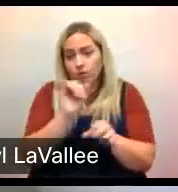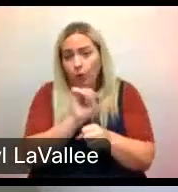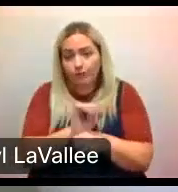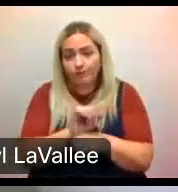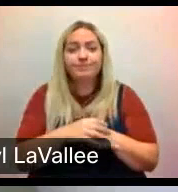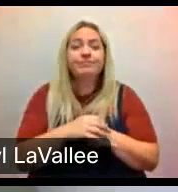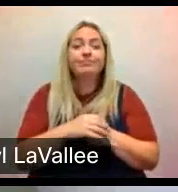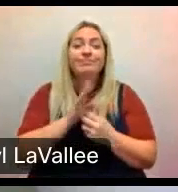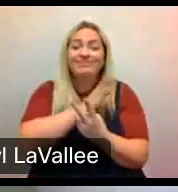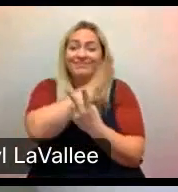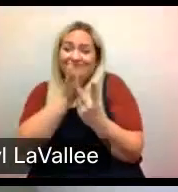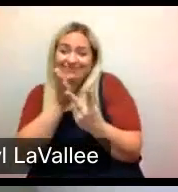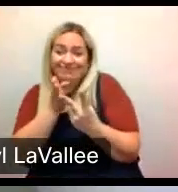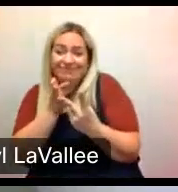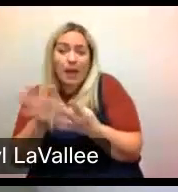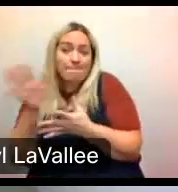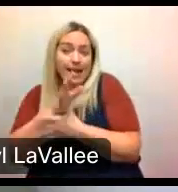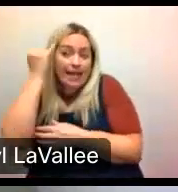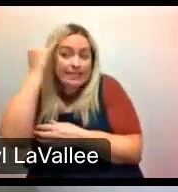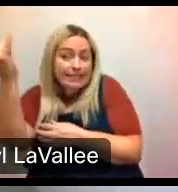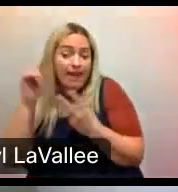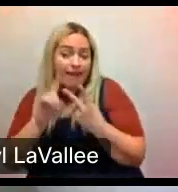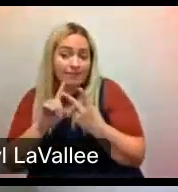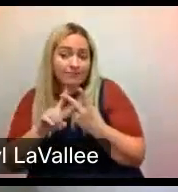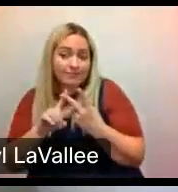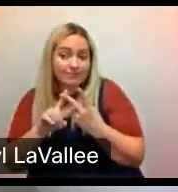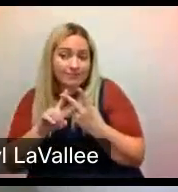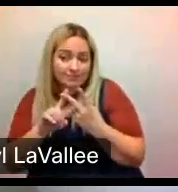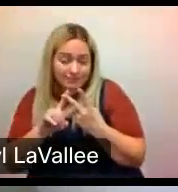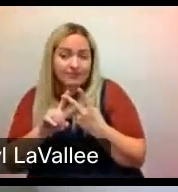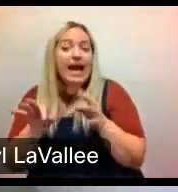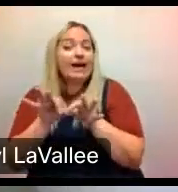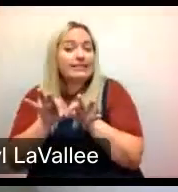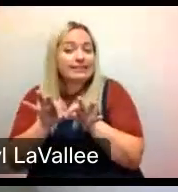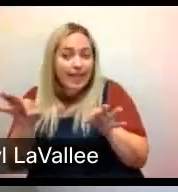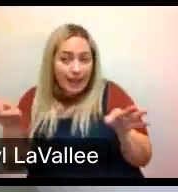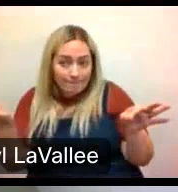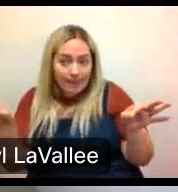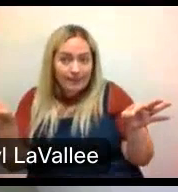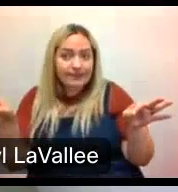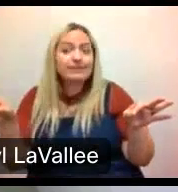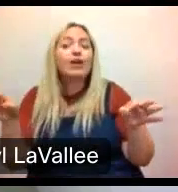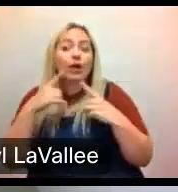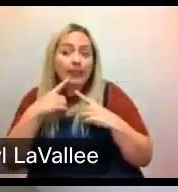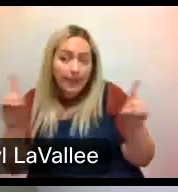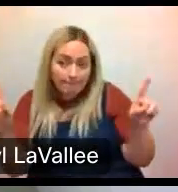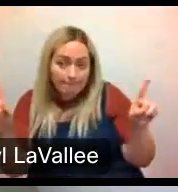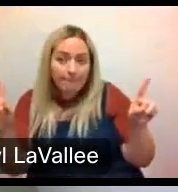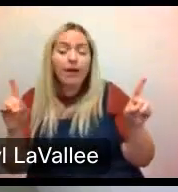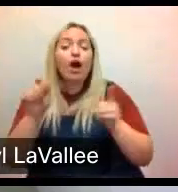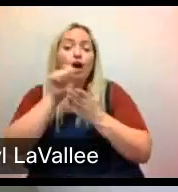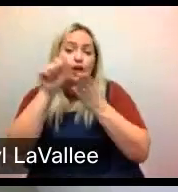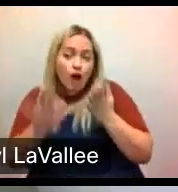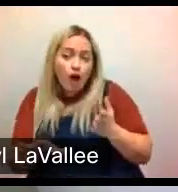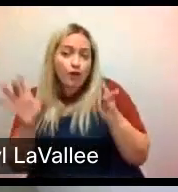main idea, on the other hand, is a statement or a claim that an author makes about